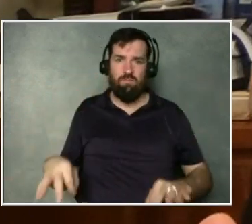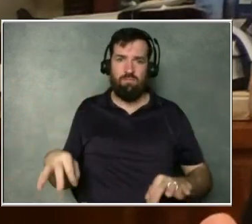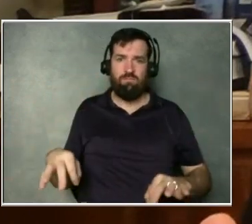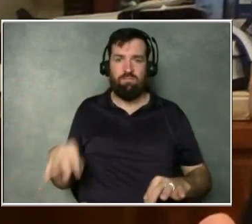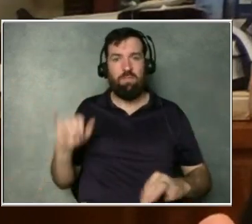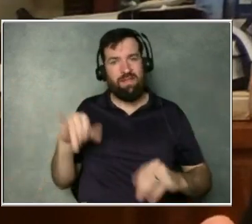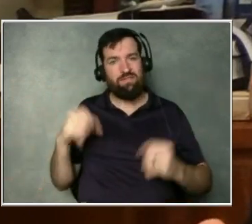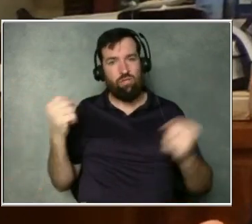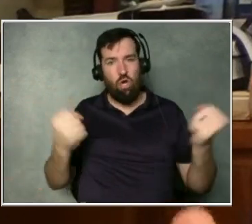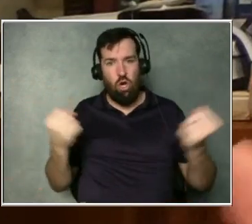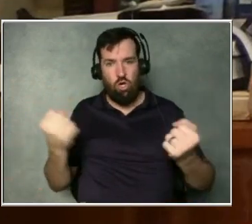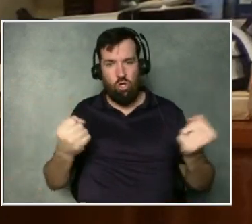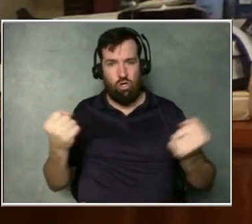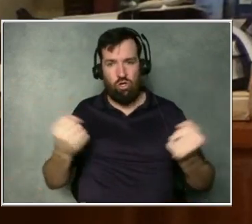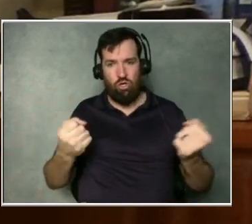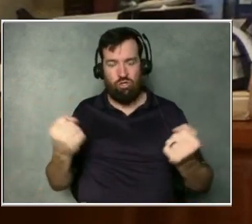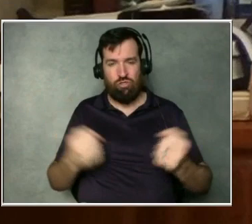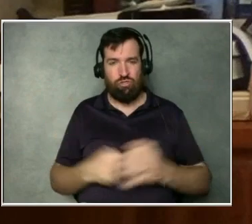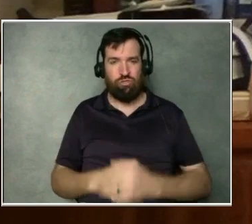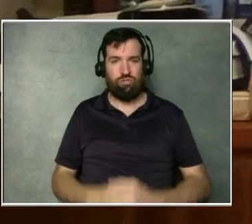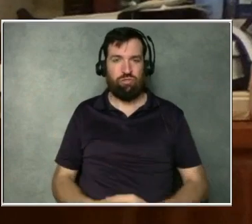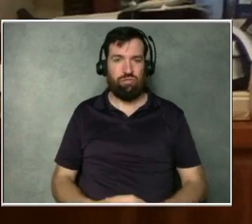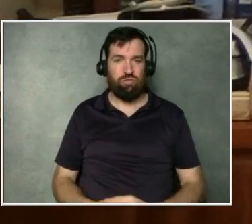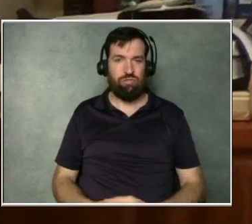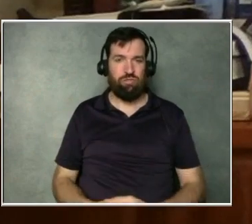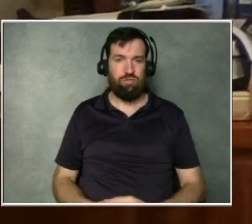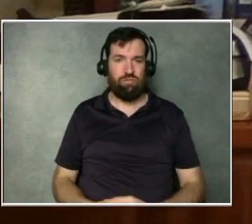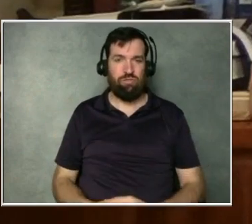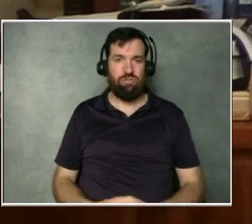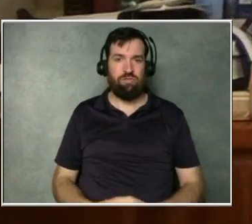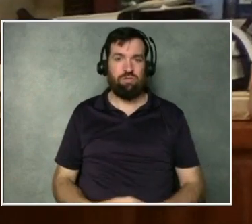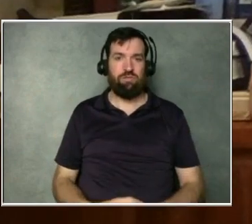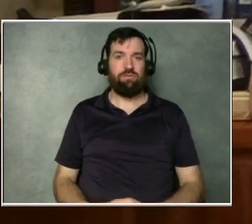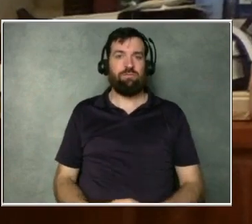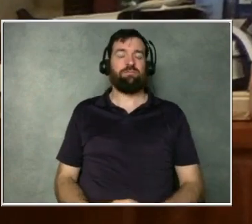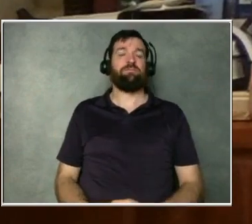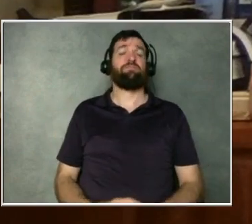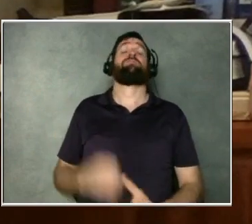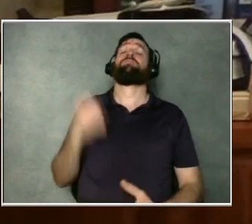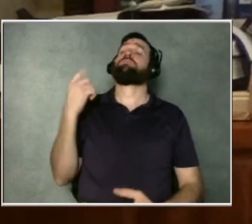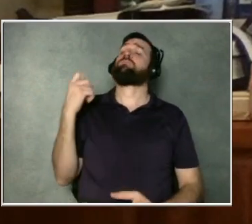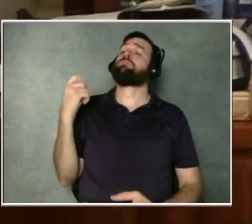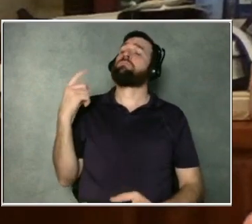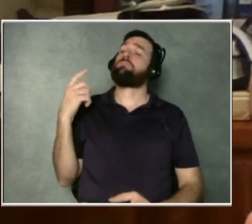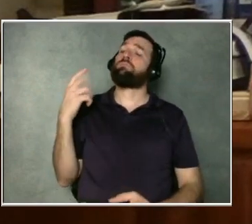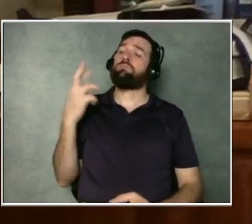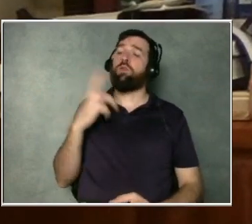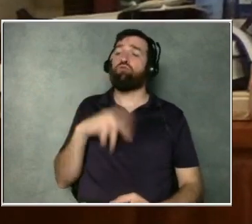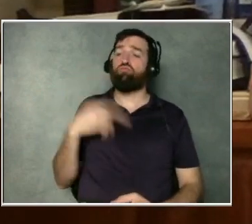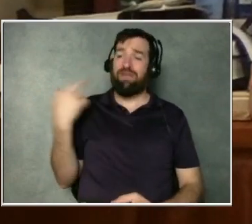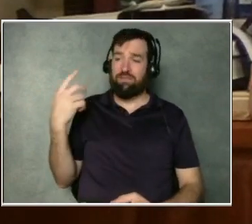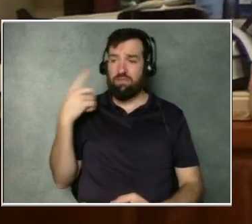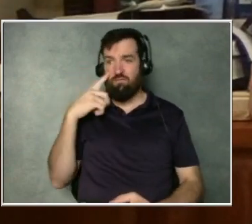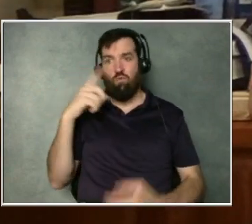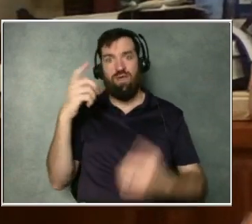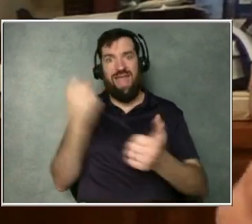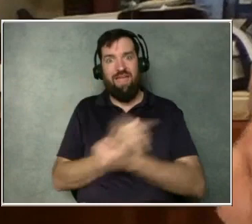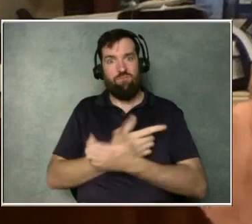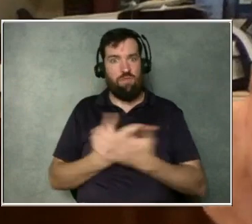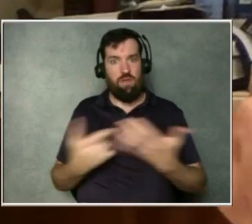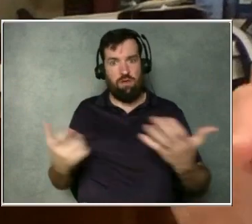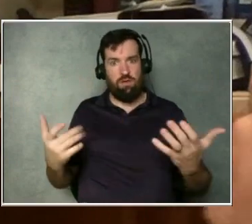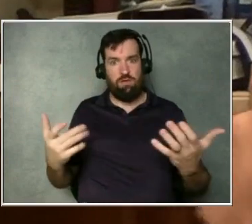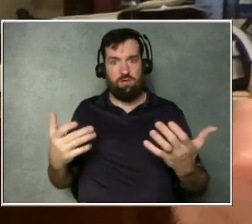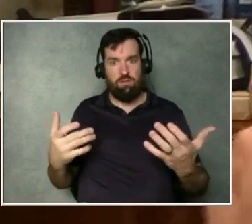automobile. And it makes the point that while there are risks to everything we do,